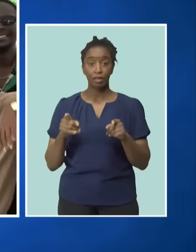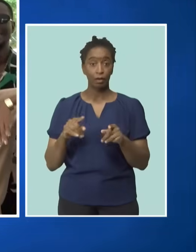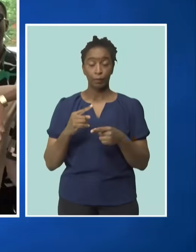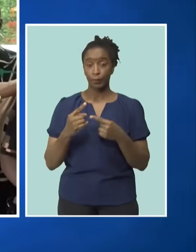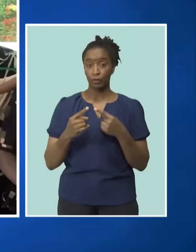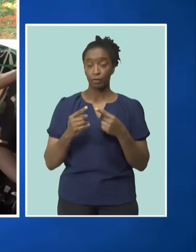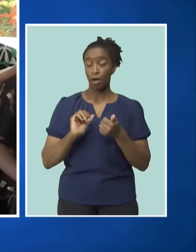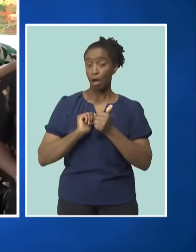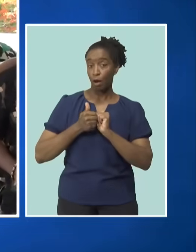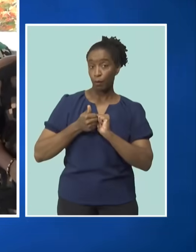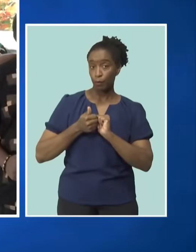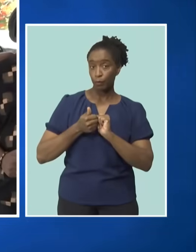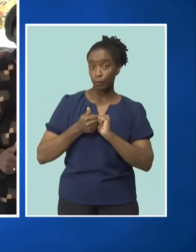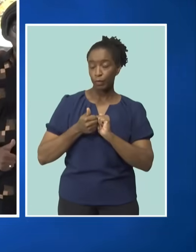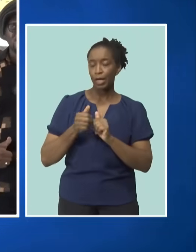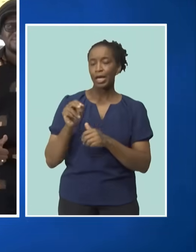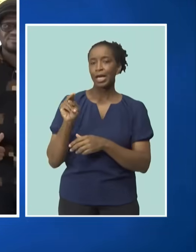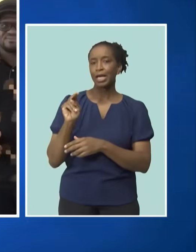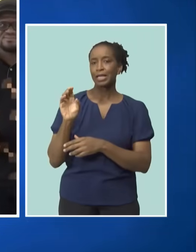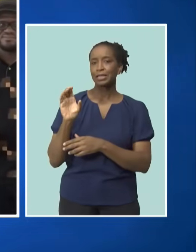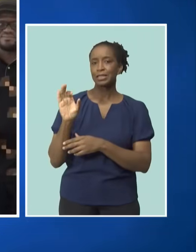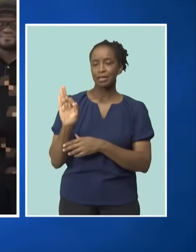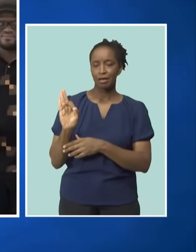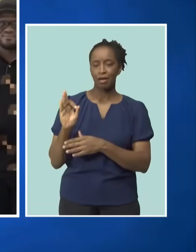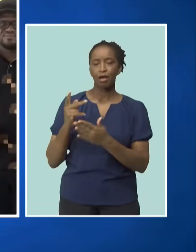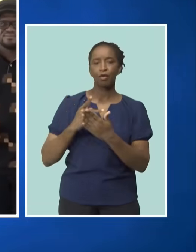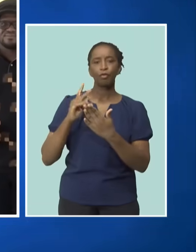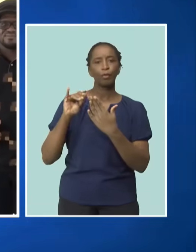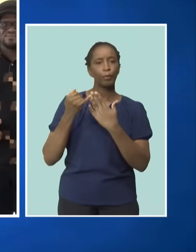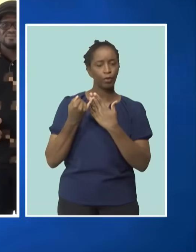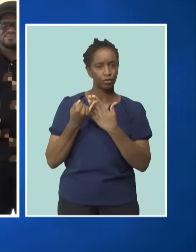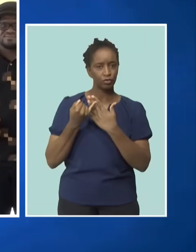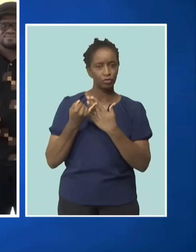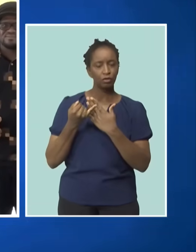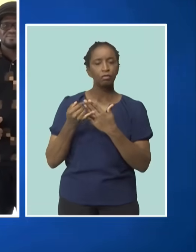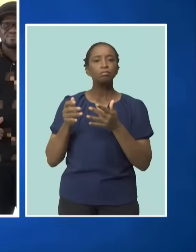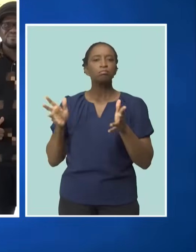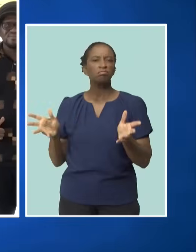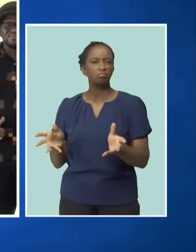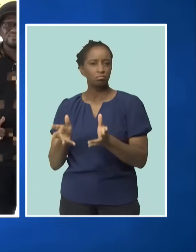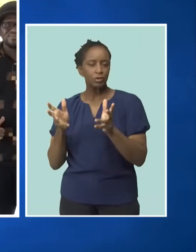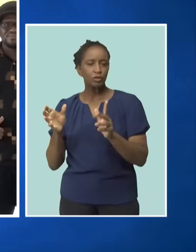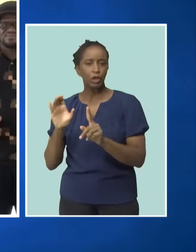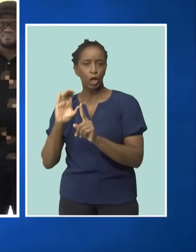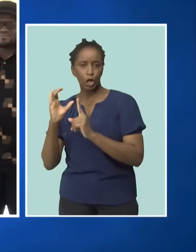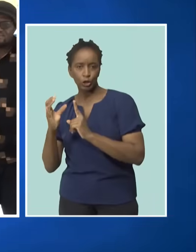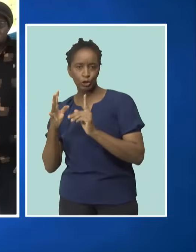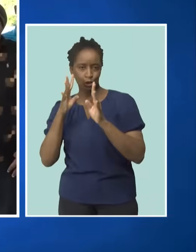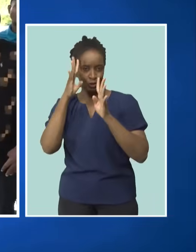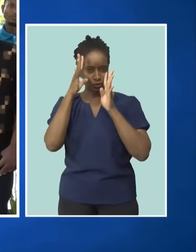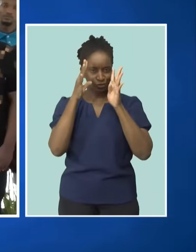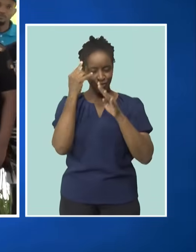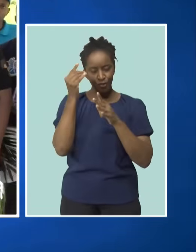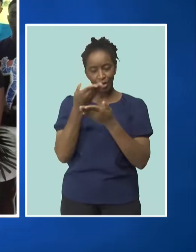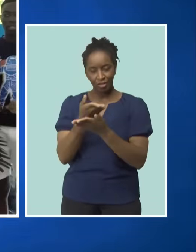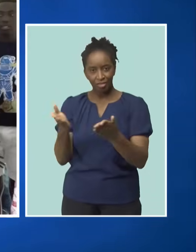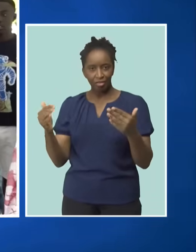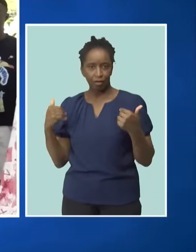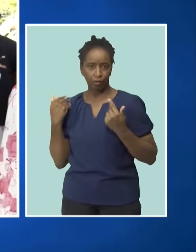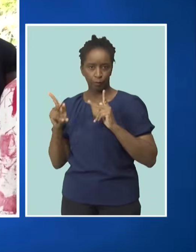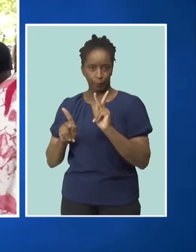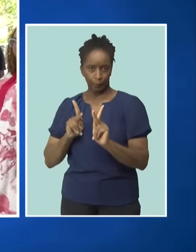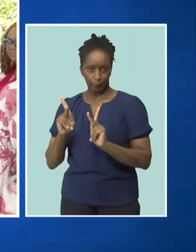project spearheaded by the National Cultural Foundation, which continues to promote culture and creativity among our youth. The